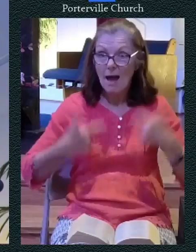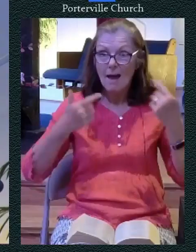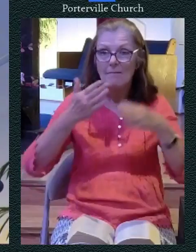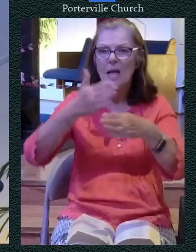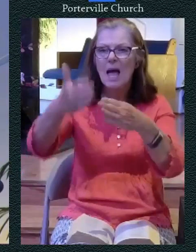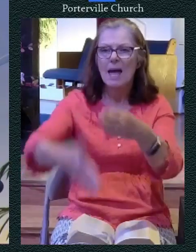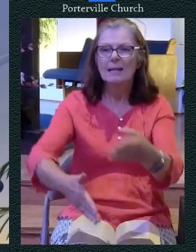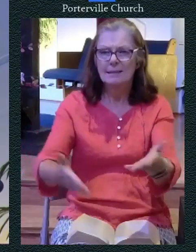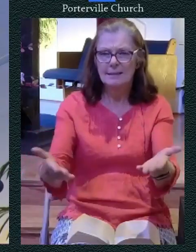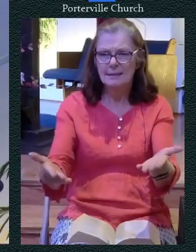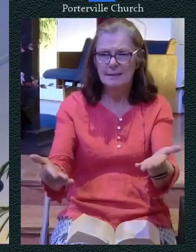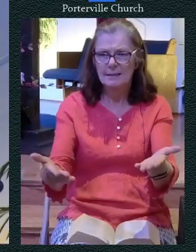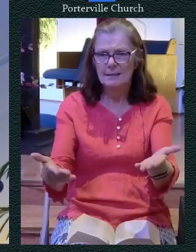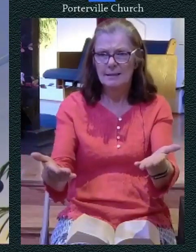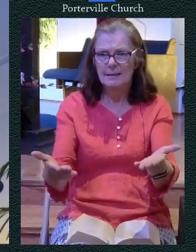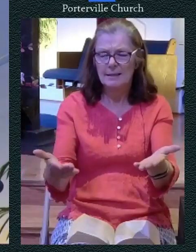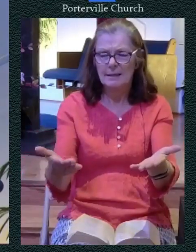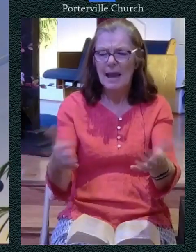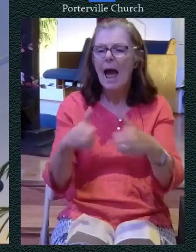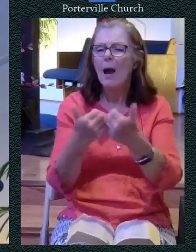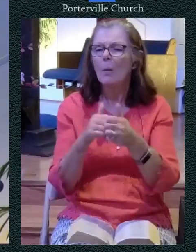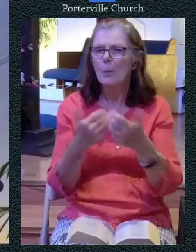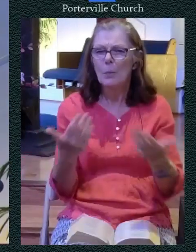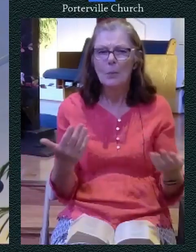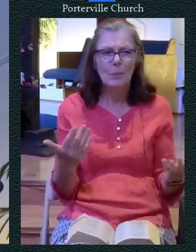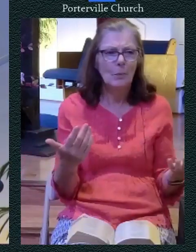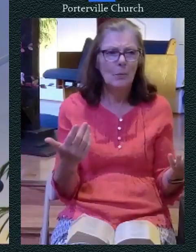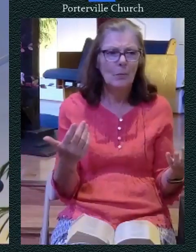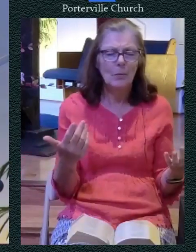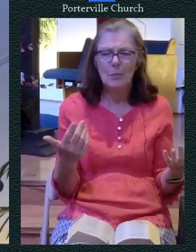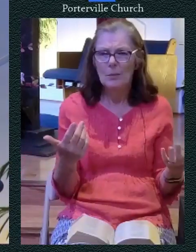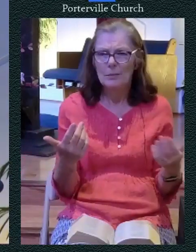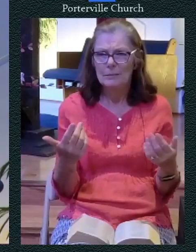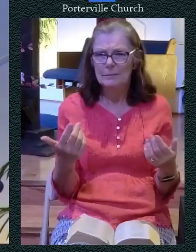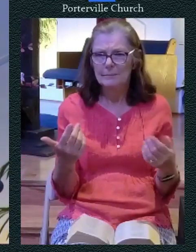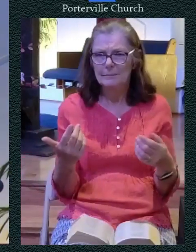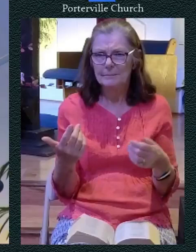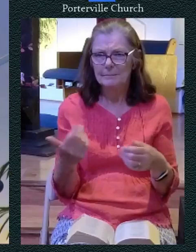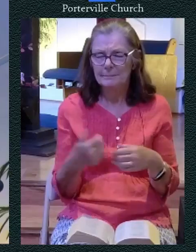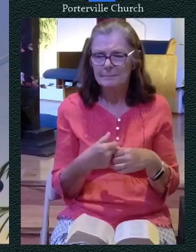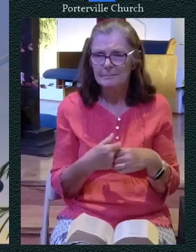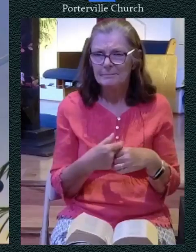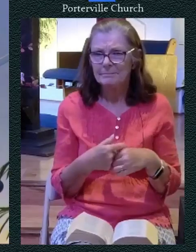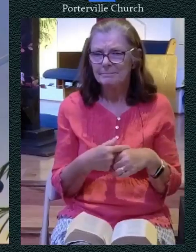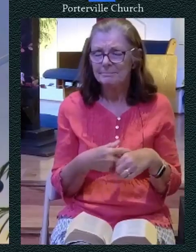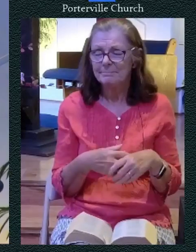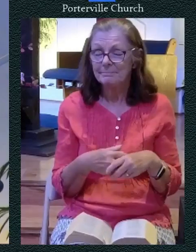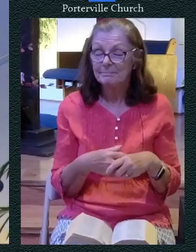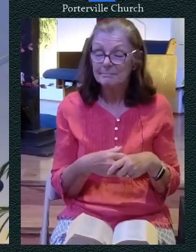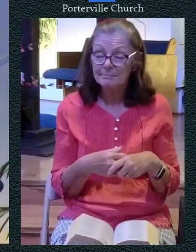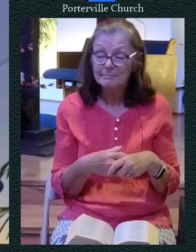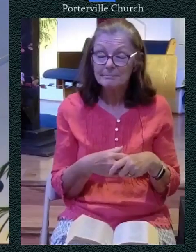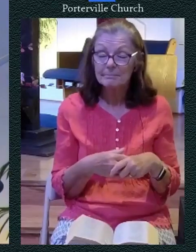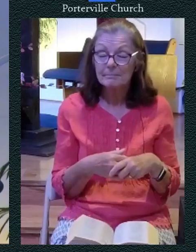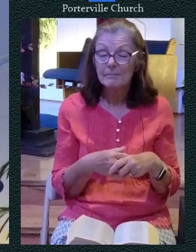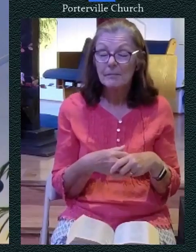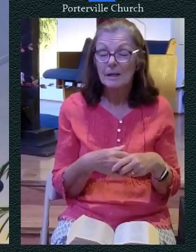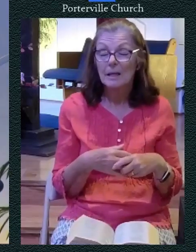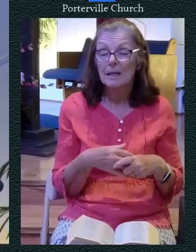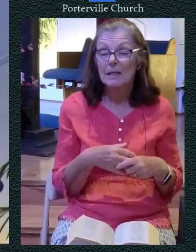because he knows this is the corrective for the thing that he's being tempted with.